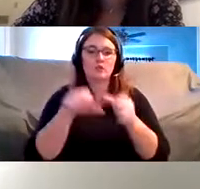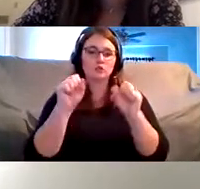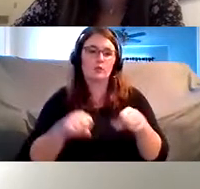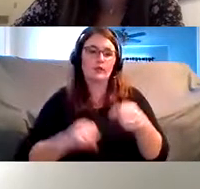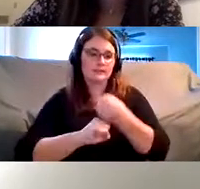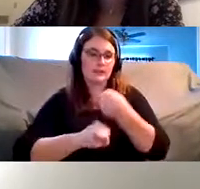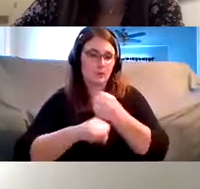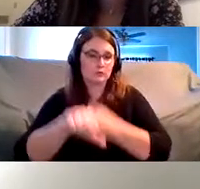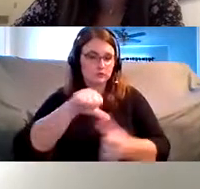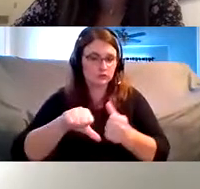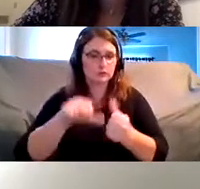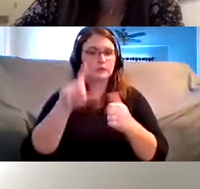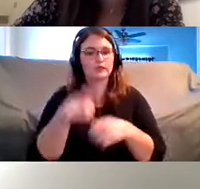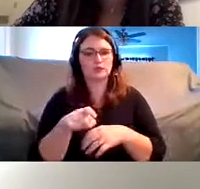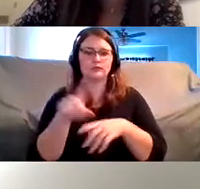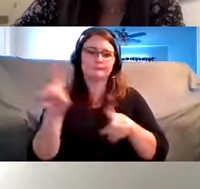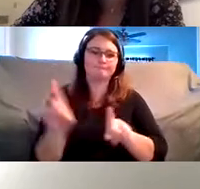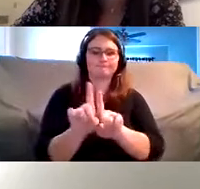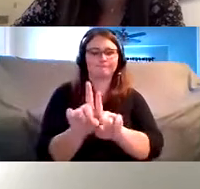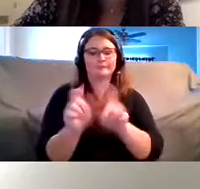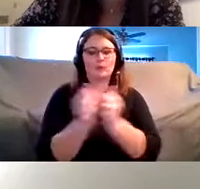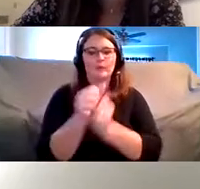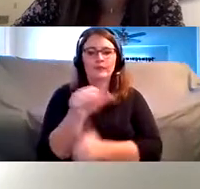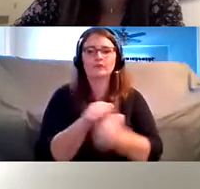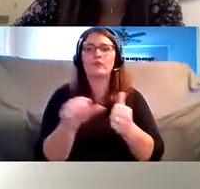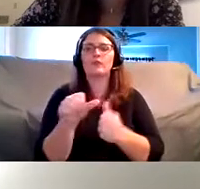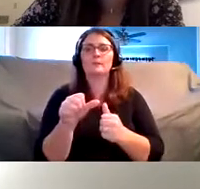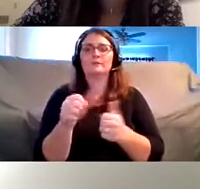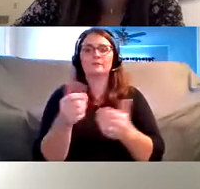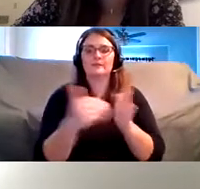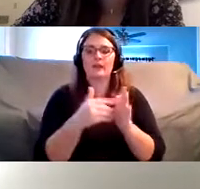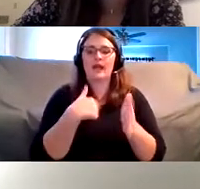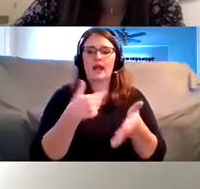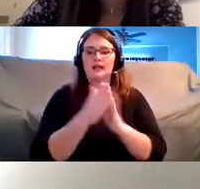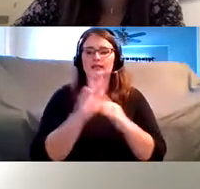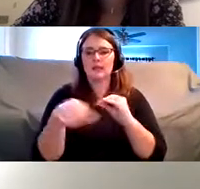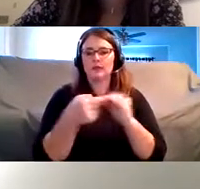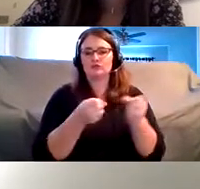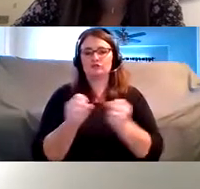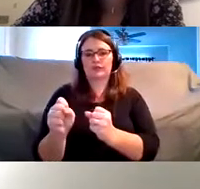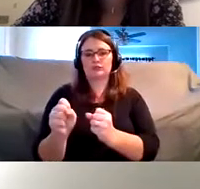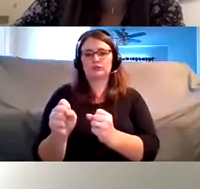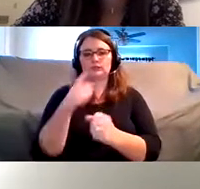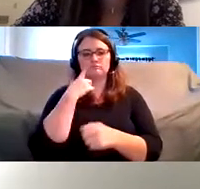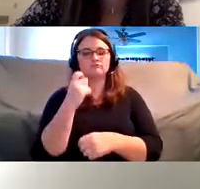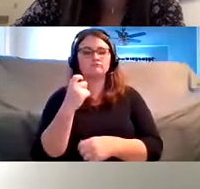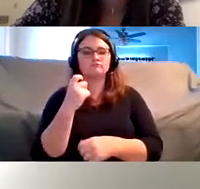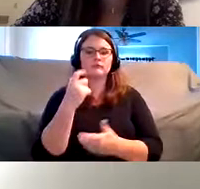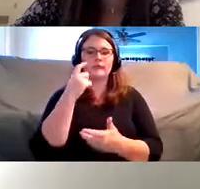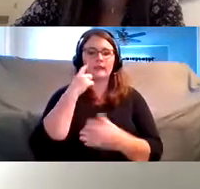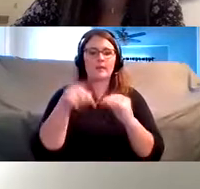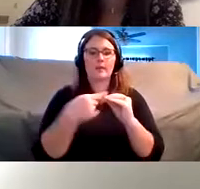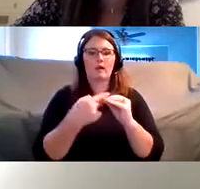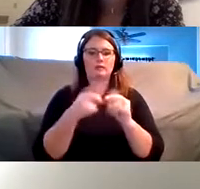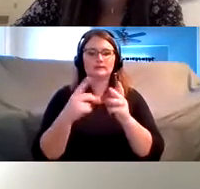one another. And again, I was the one that asked about strategies, because I keep thinking about people discussing language